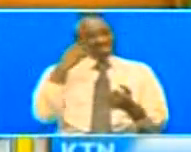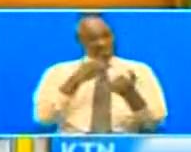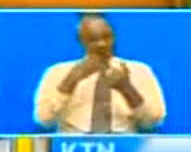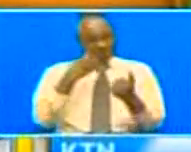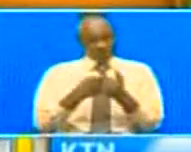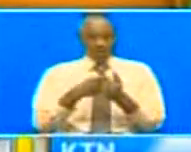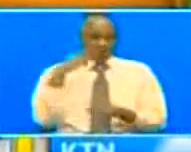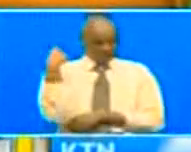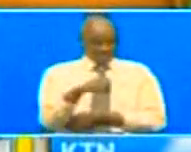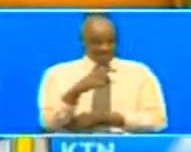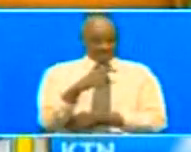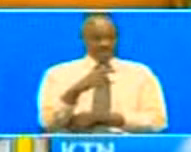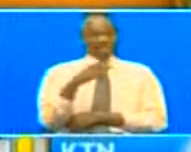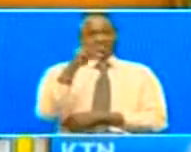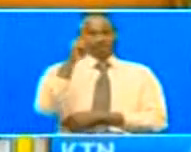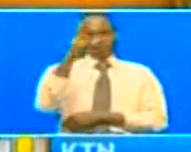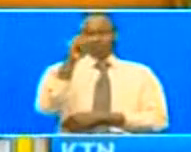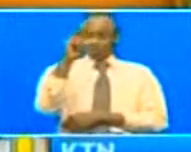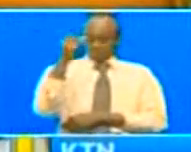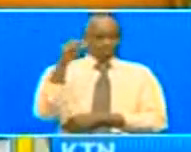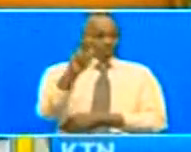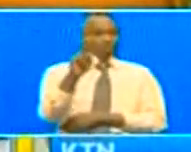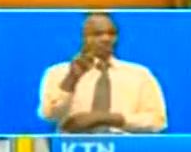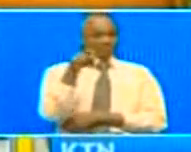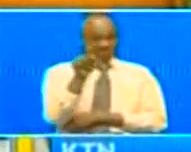beat Njuguna Ndungu's